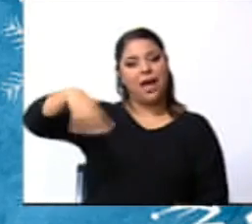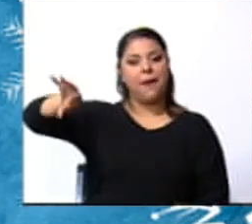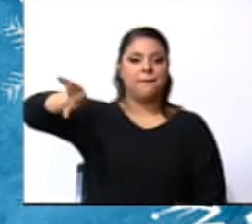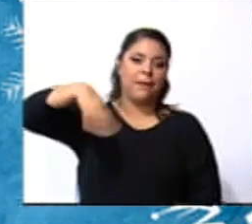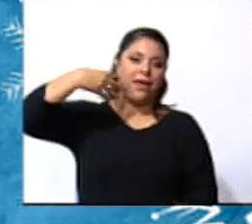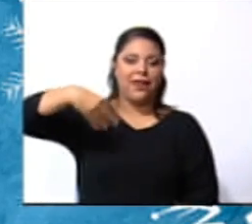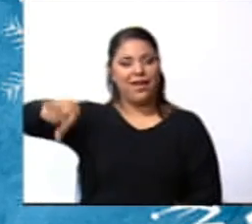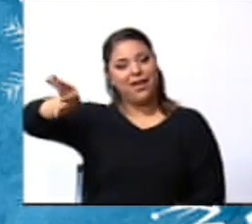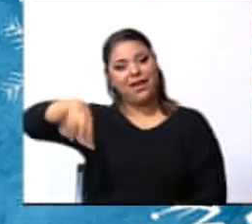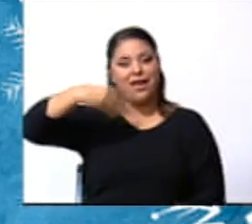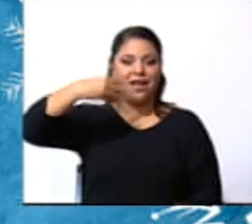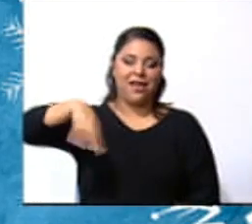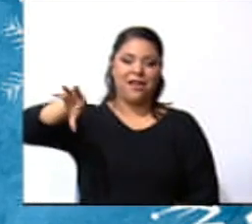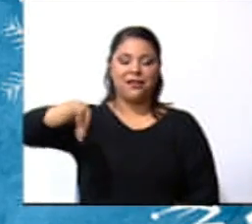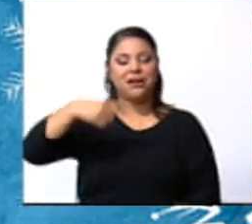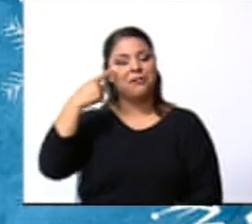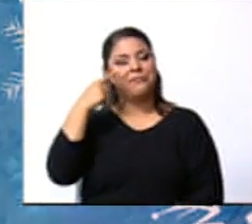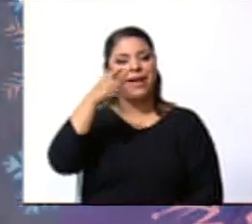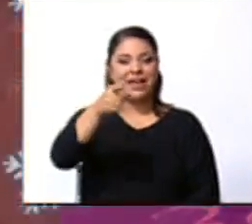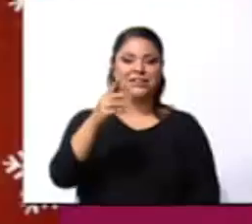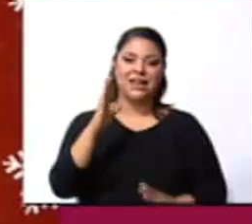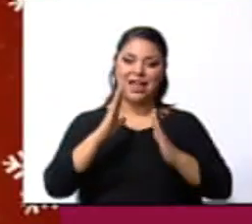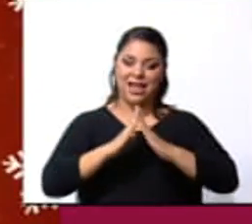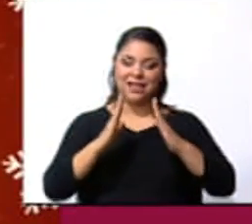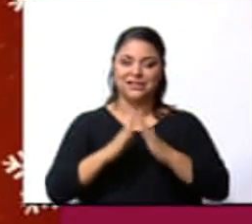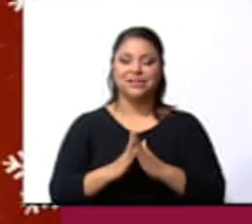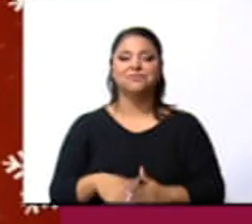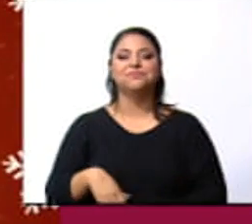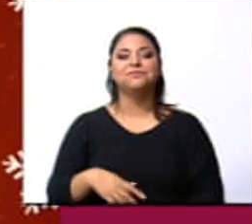So, here we go. Let's try to sing at home.